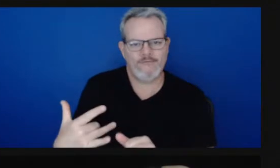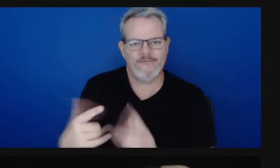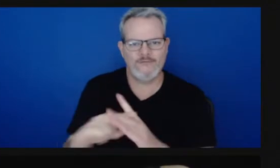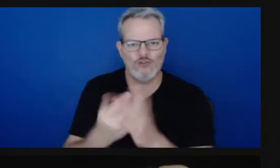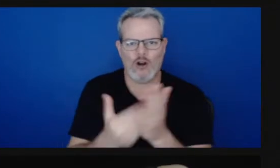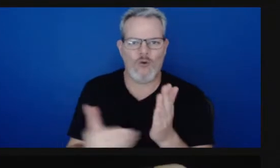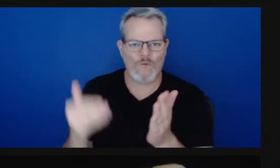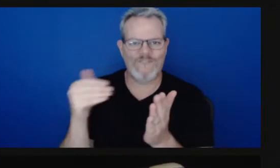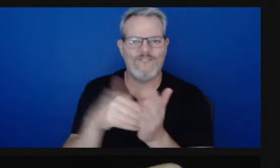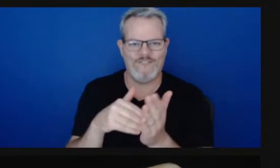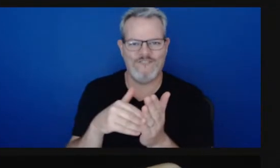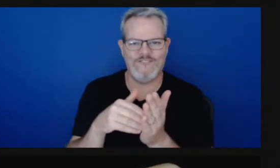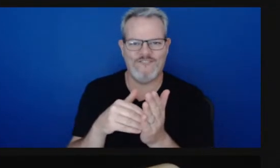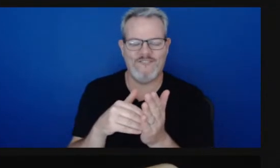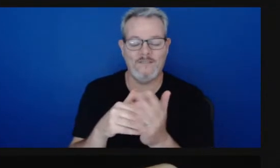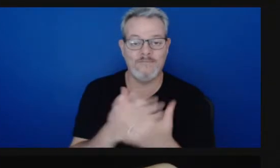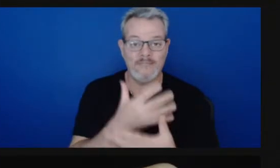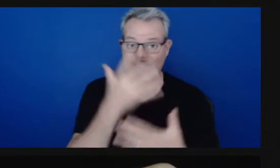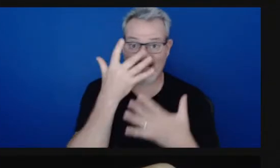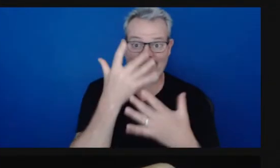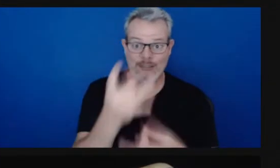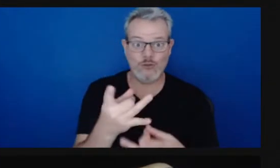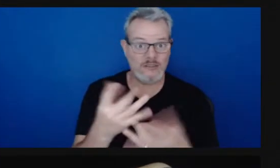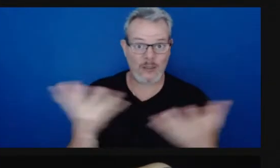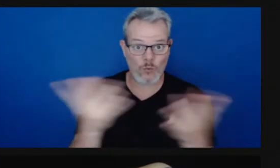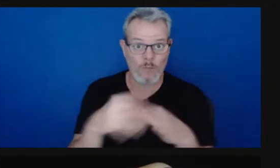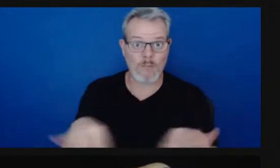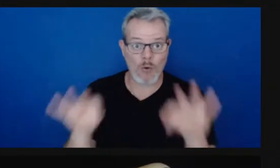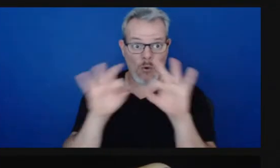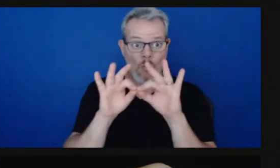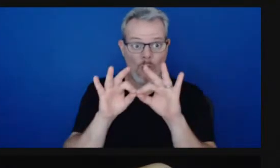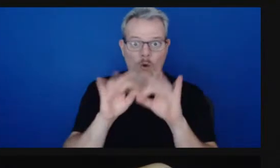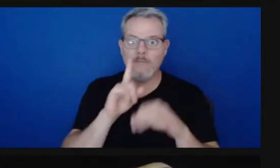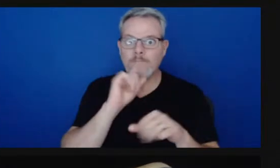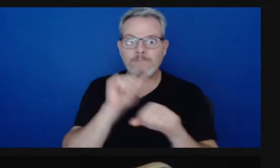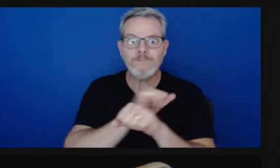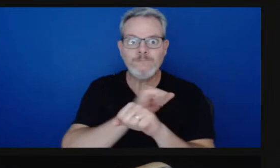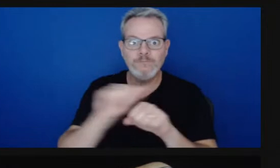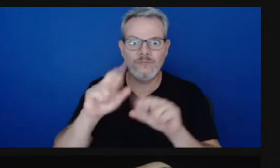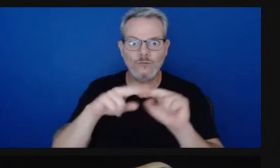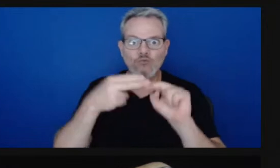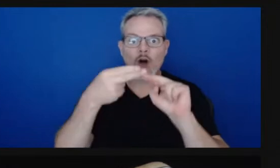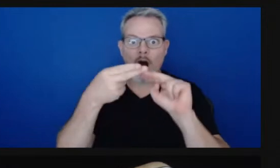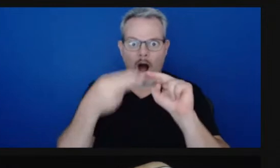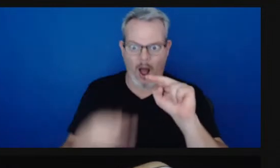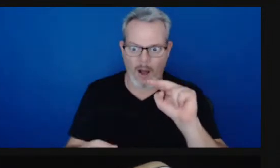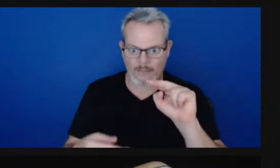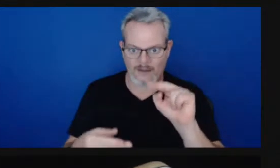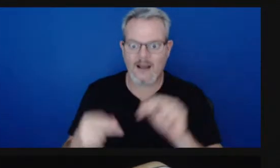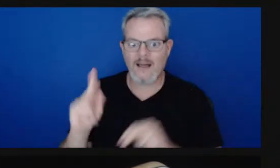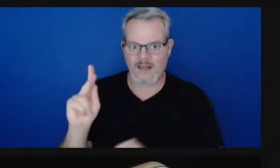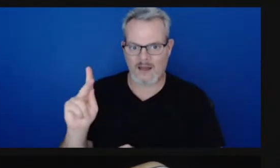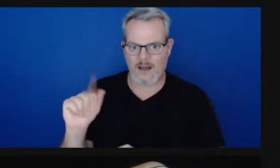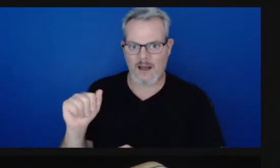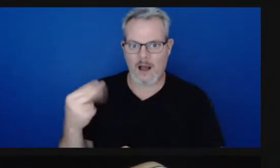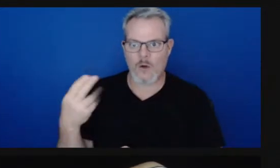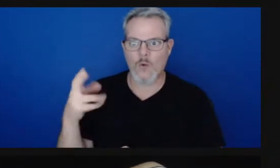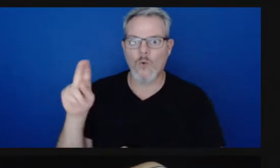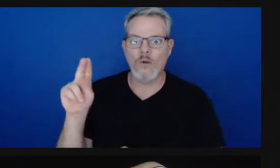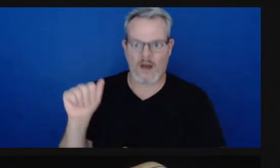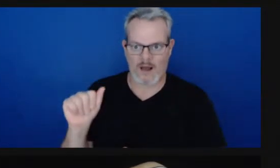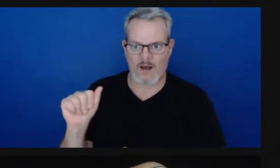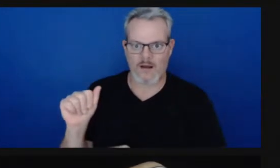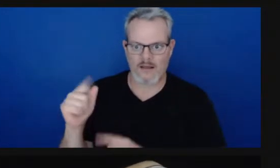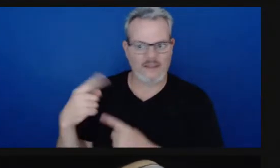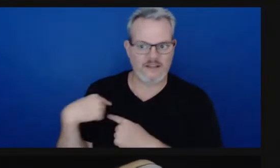well. Interestingly, and maybe more important, is that it actually dropped at Uikahuna over the last few weeks.